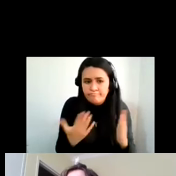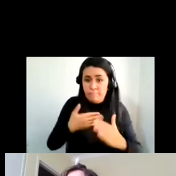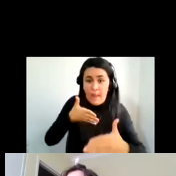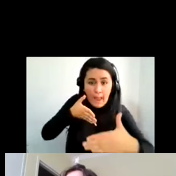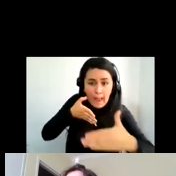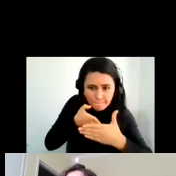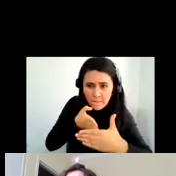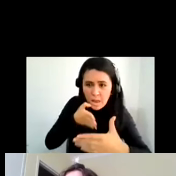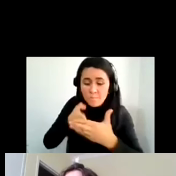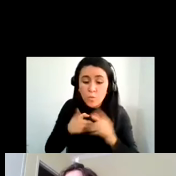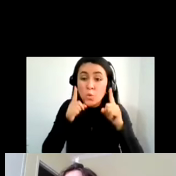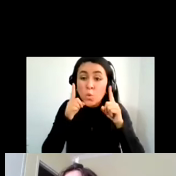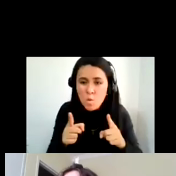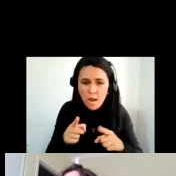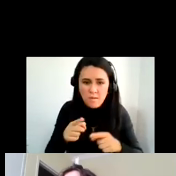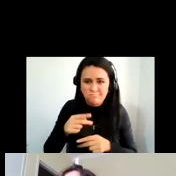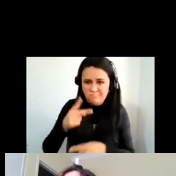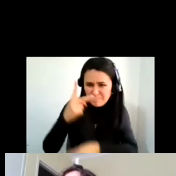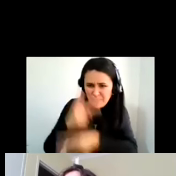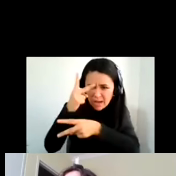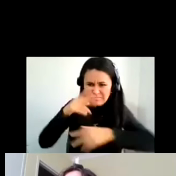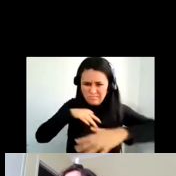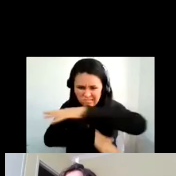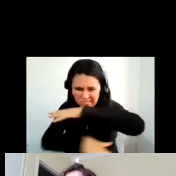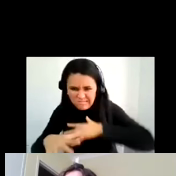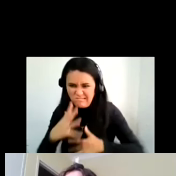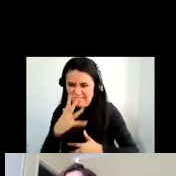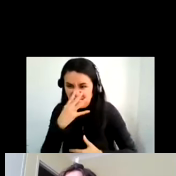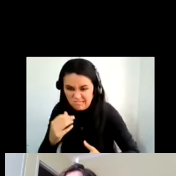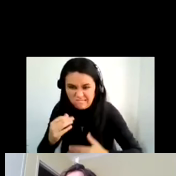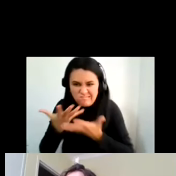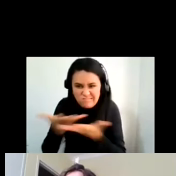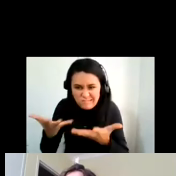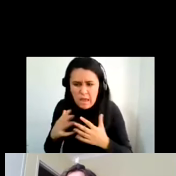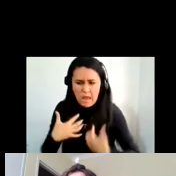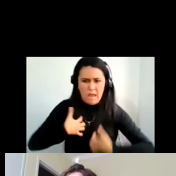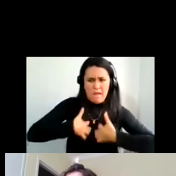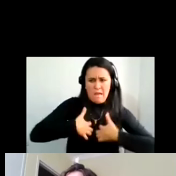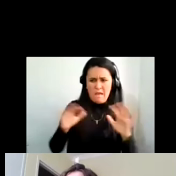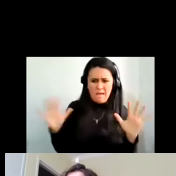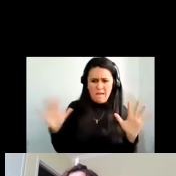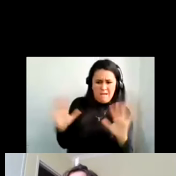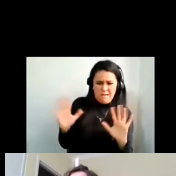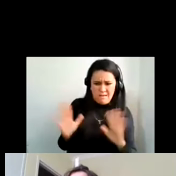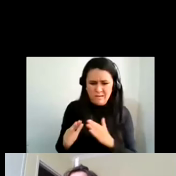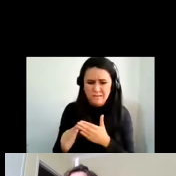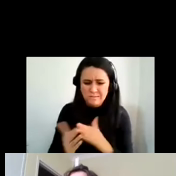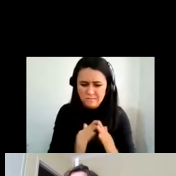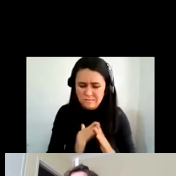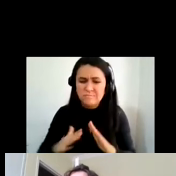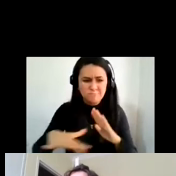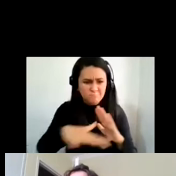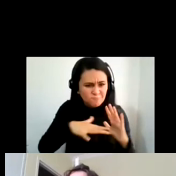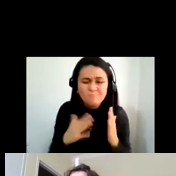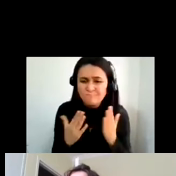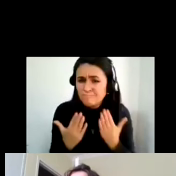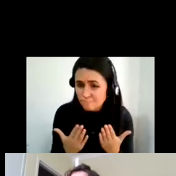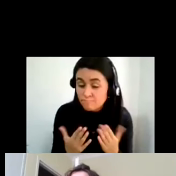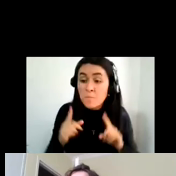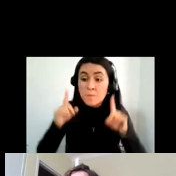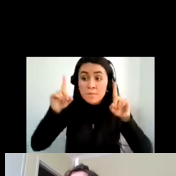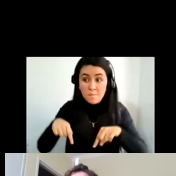well. And this can be based on sex, ethnicity, marital status, religion, disability, sexual orientation. And all